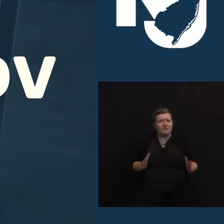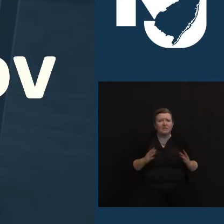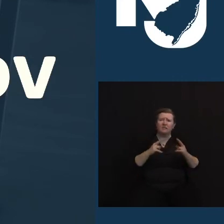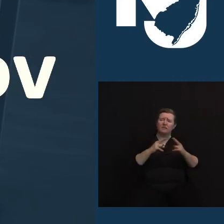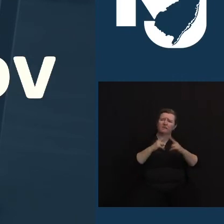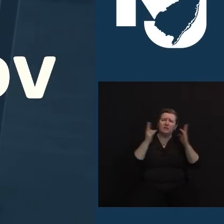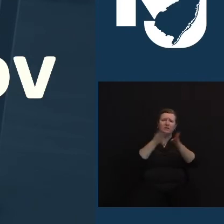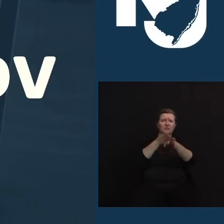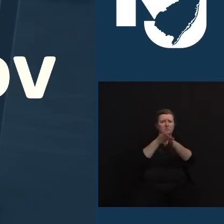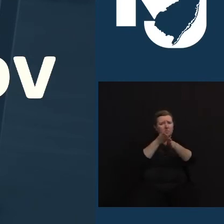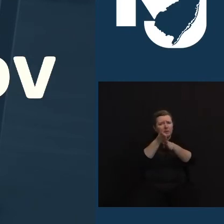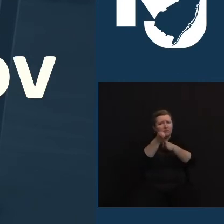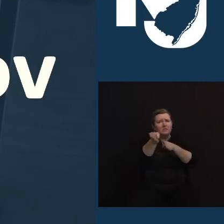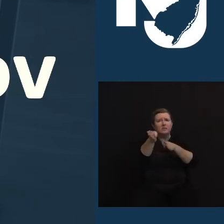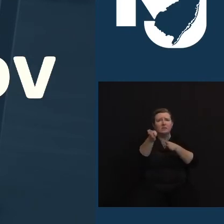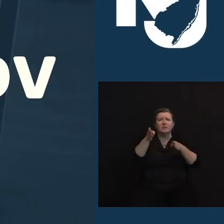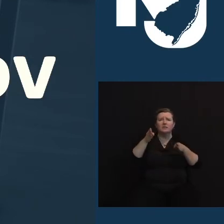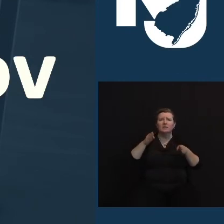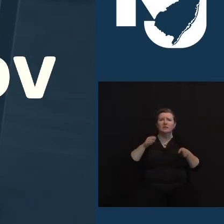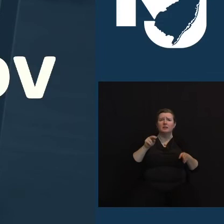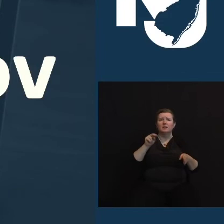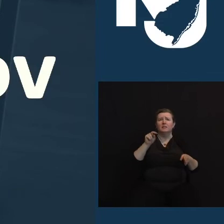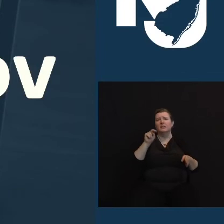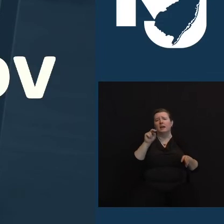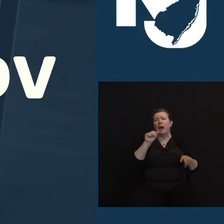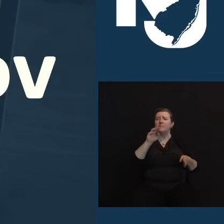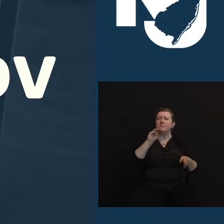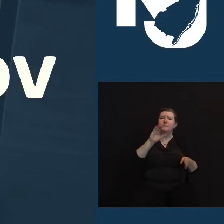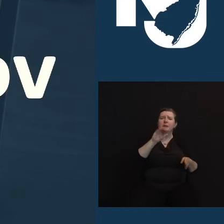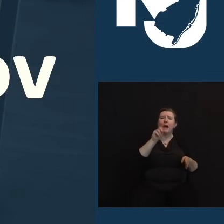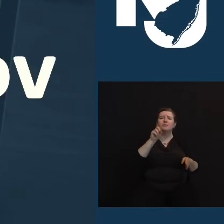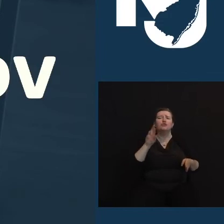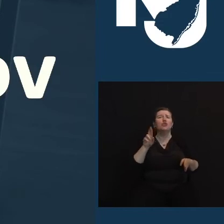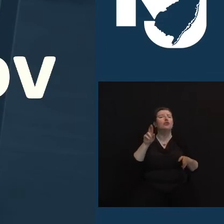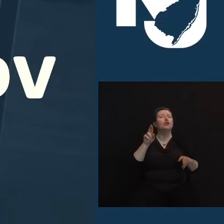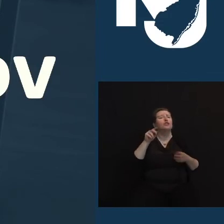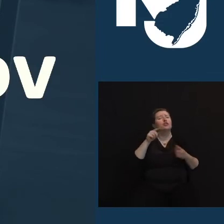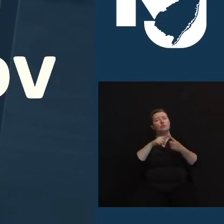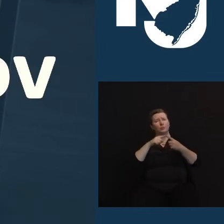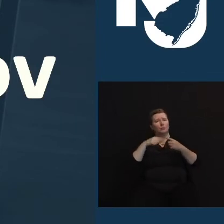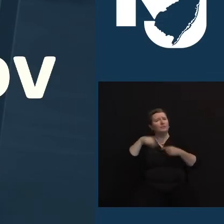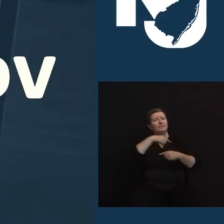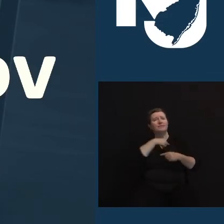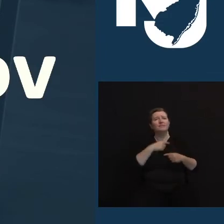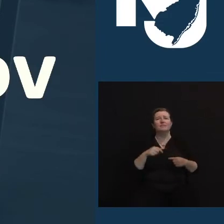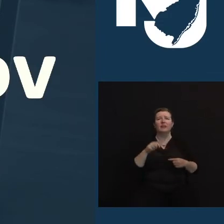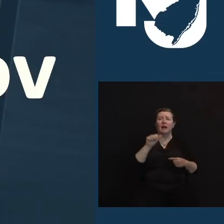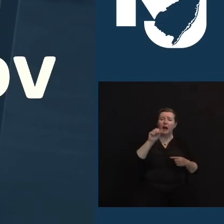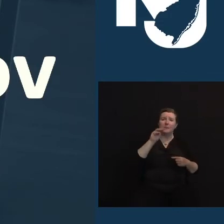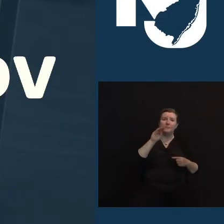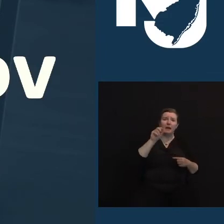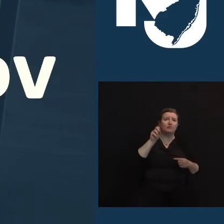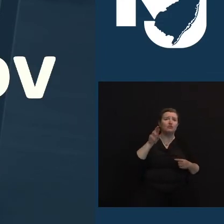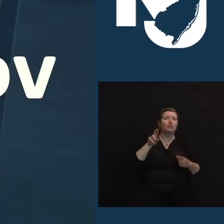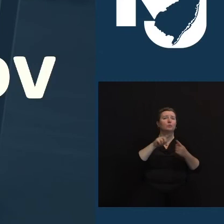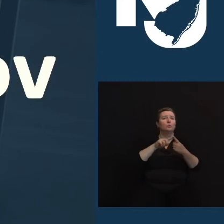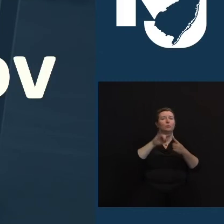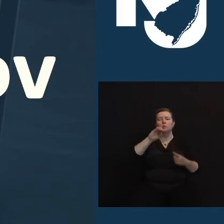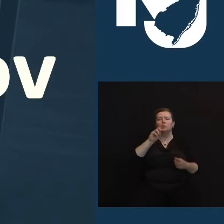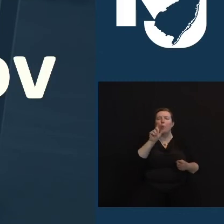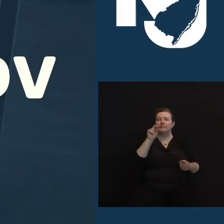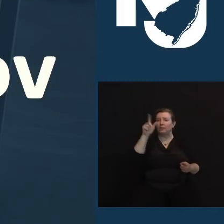was our ambassador to Russia, I believe, twice. He was ambassador to Jordan. He was the so-called P, which is the political director of the State Department,